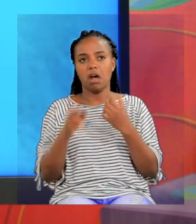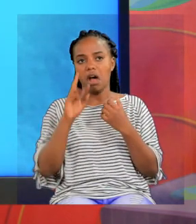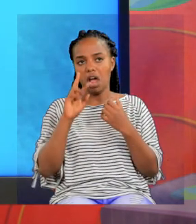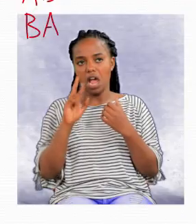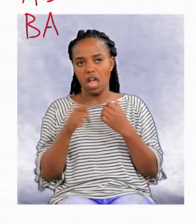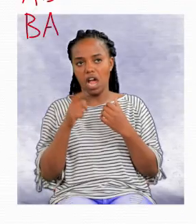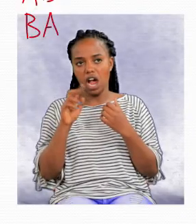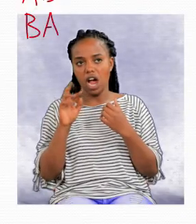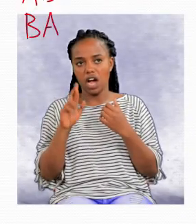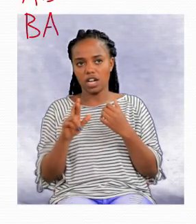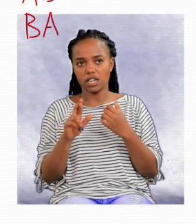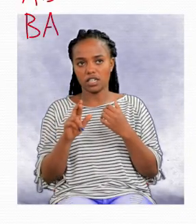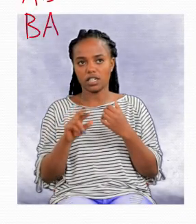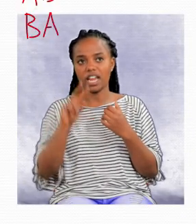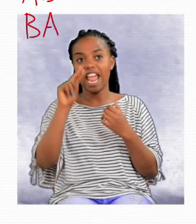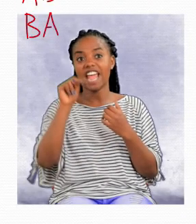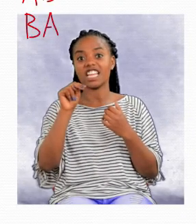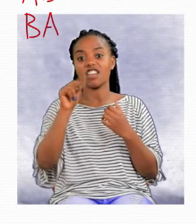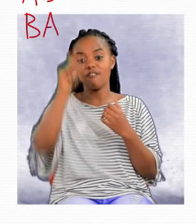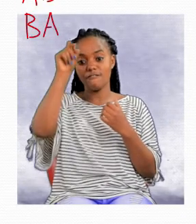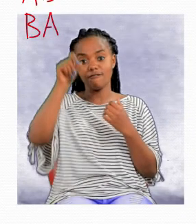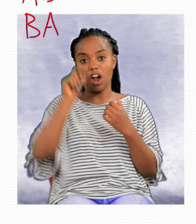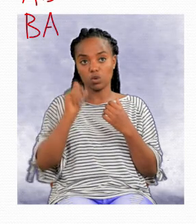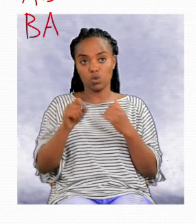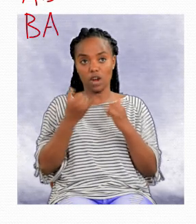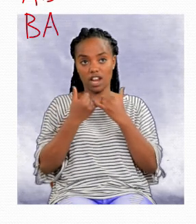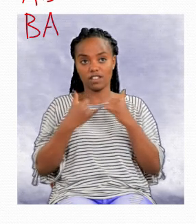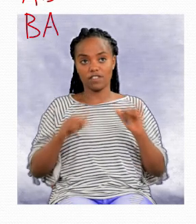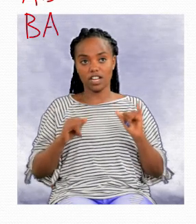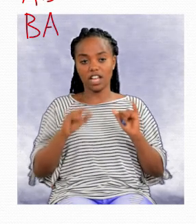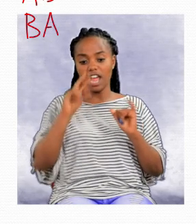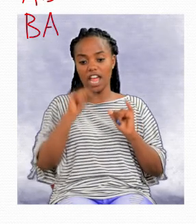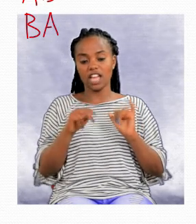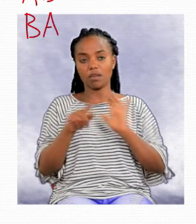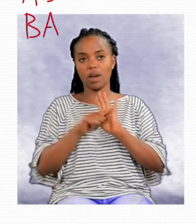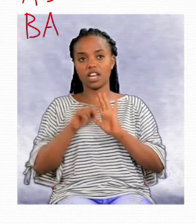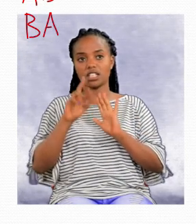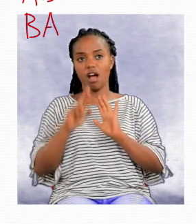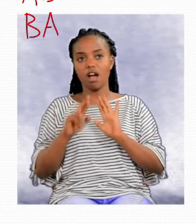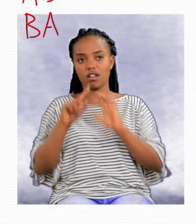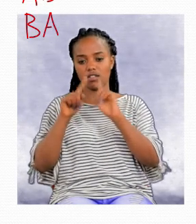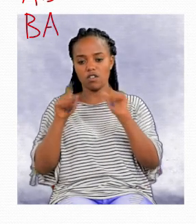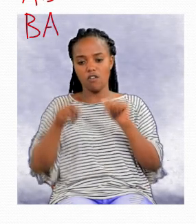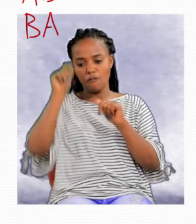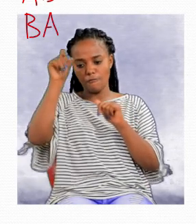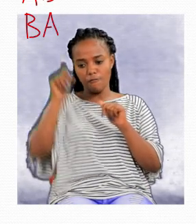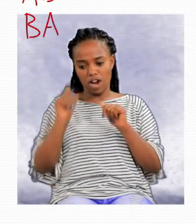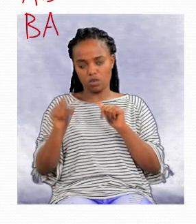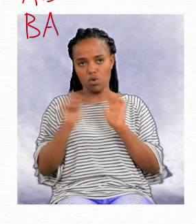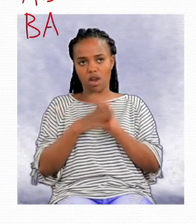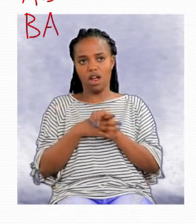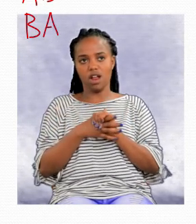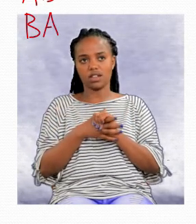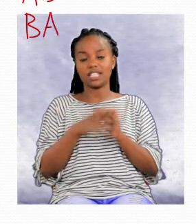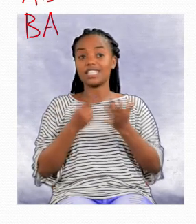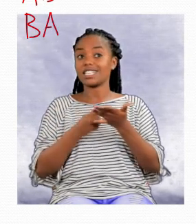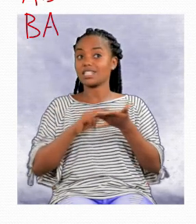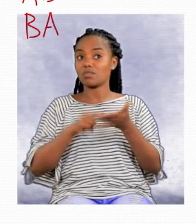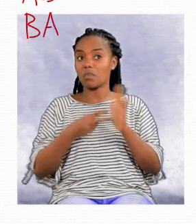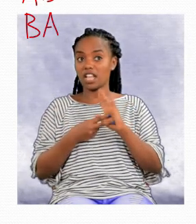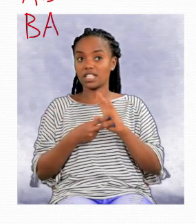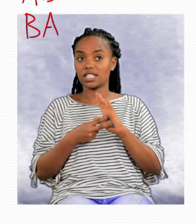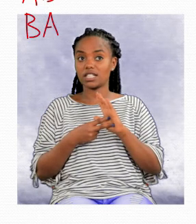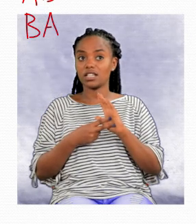given as it is n factorial divided by n minus r factorial. So this means it